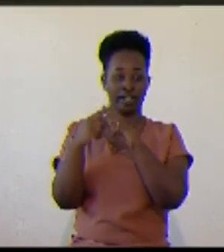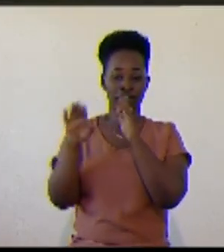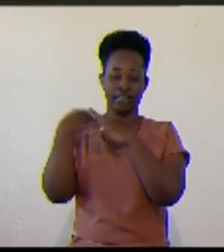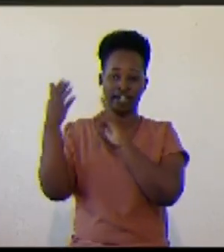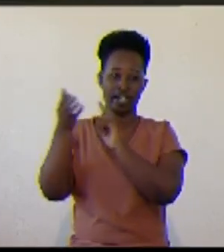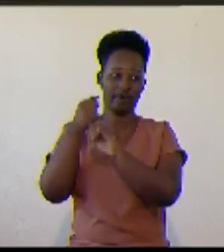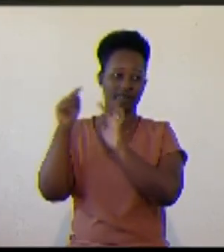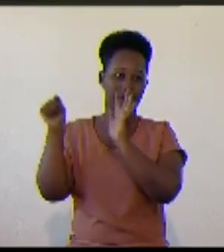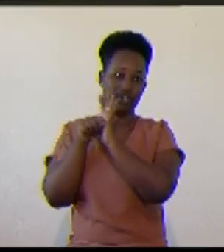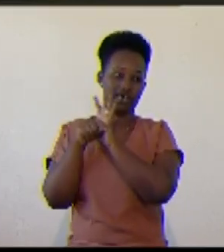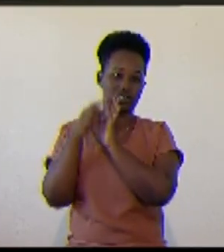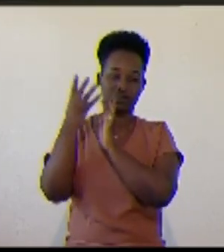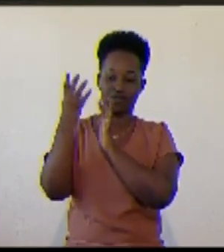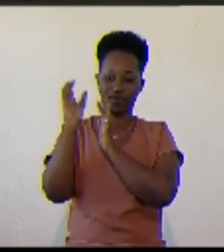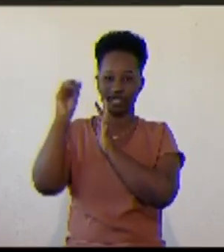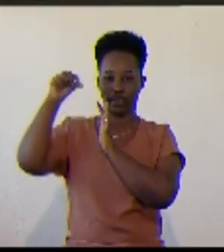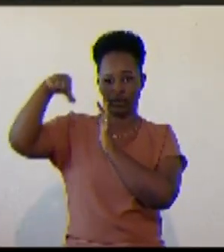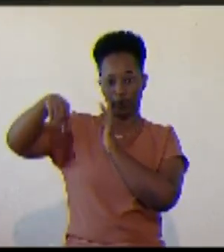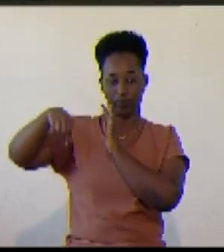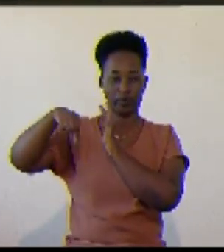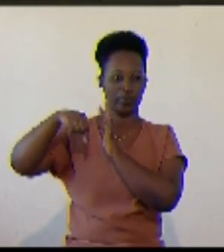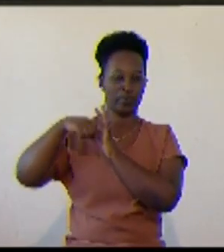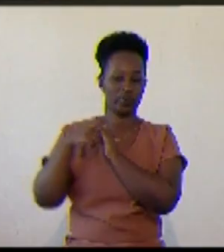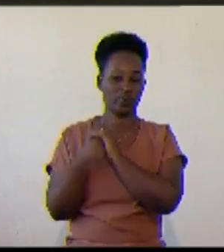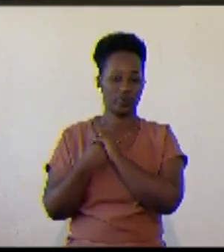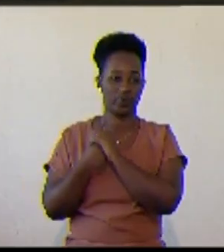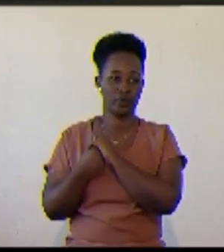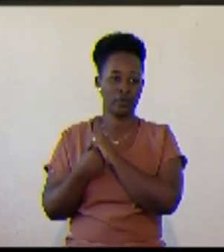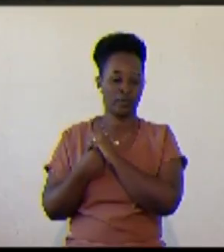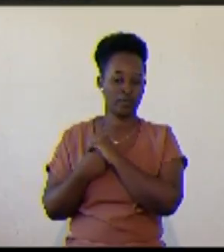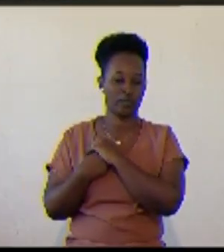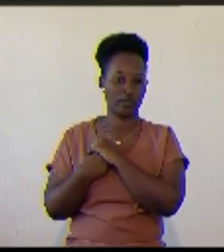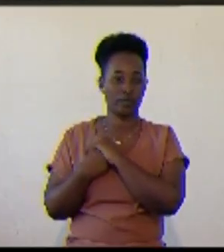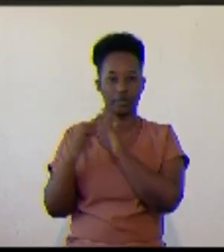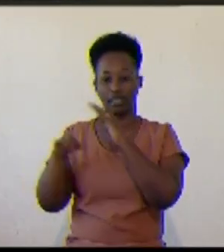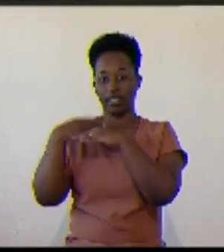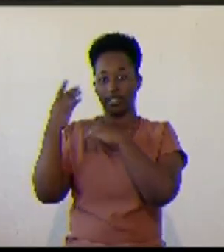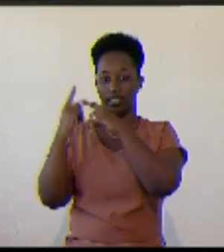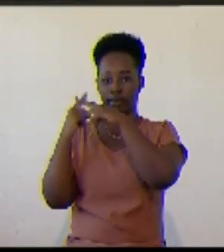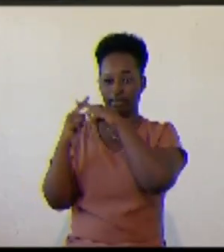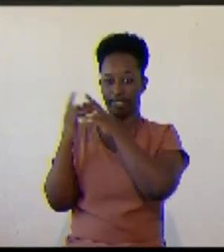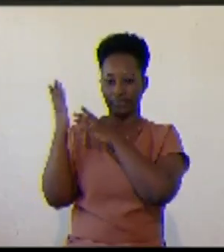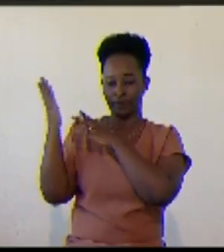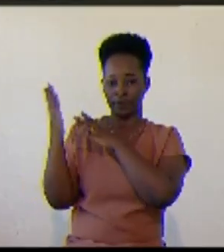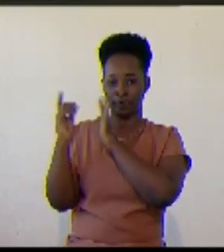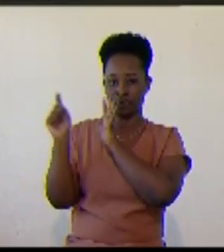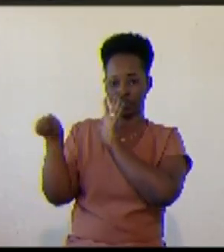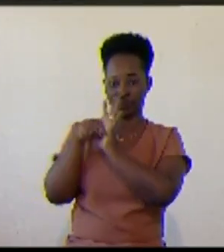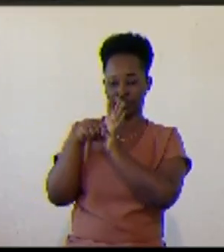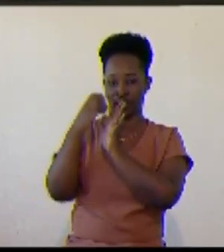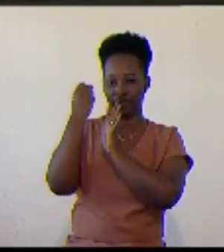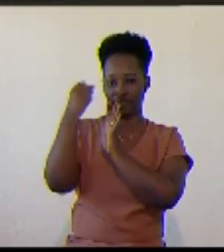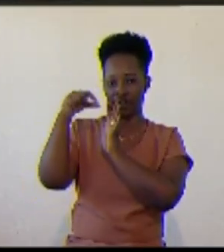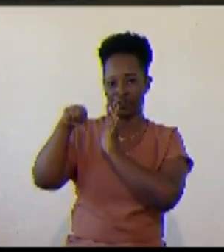minus 40q. Minus 40q. Then plus, when you differentiate 5q, you